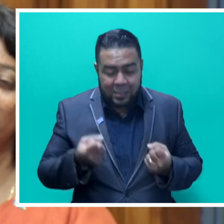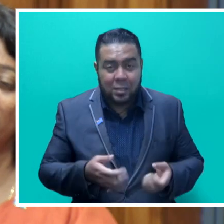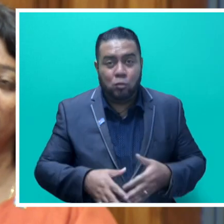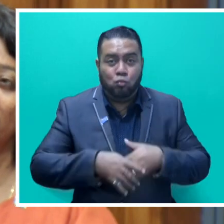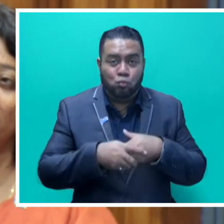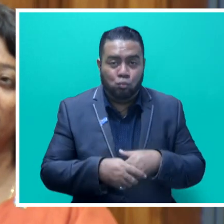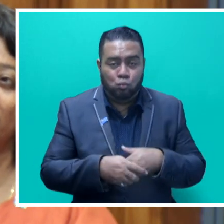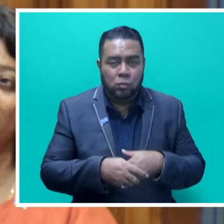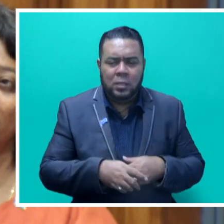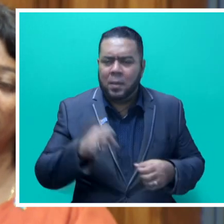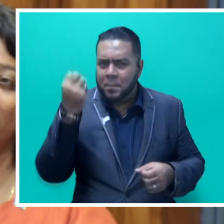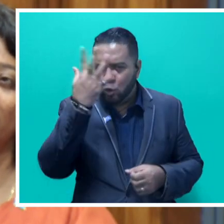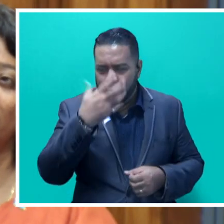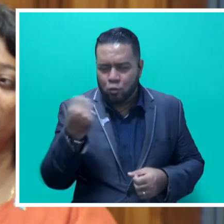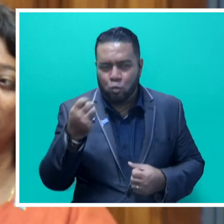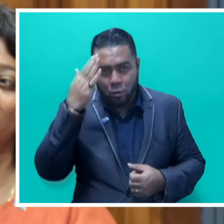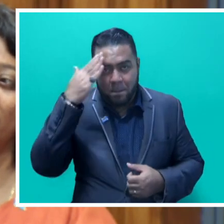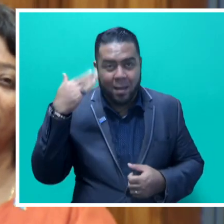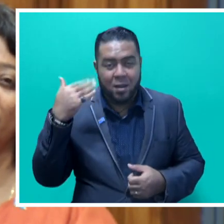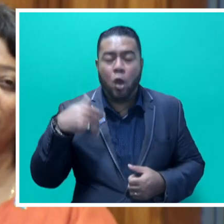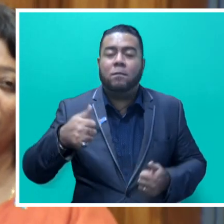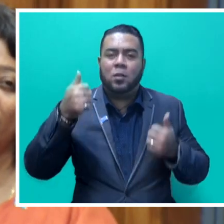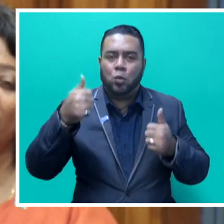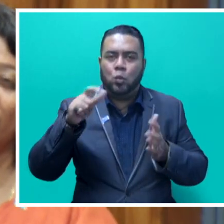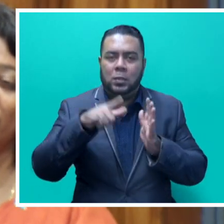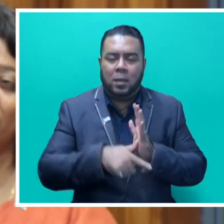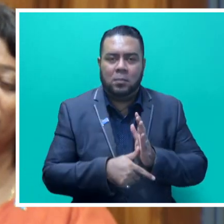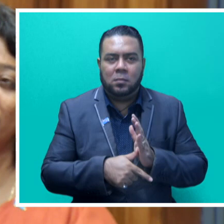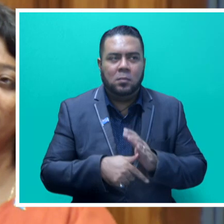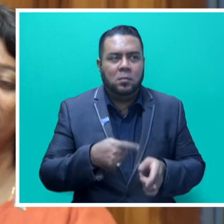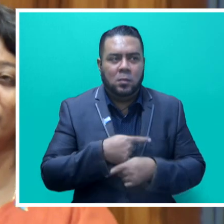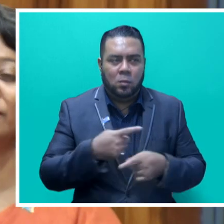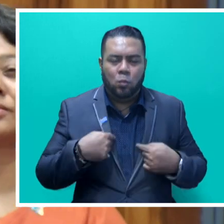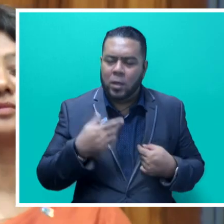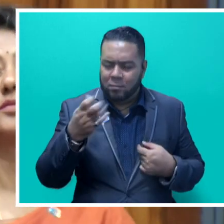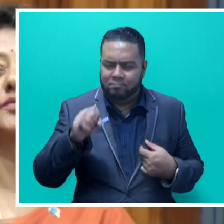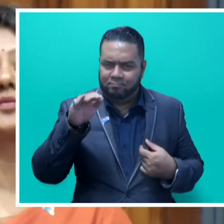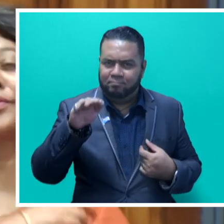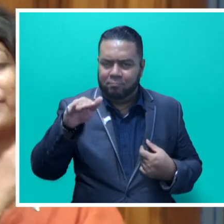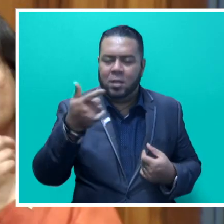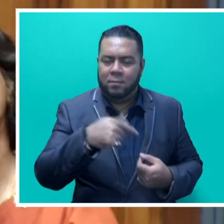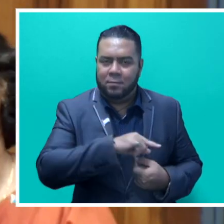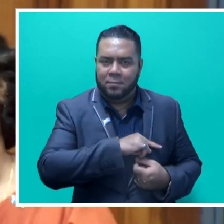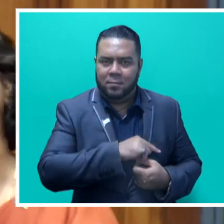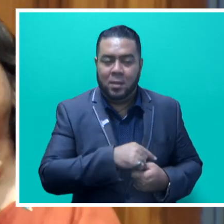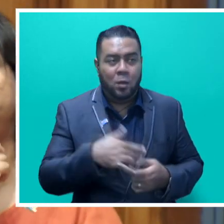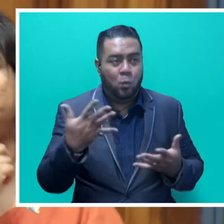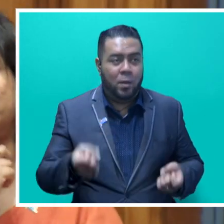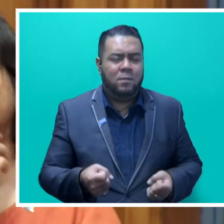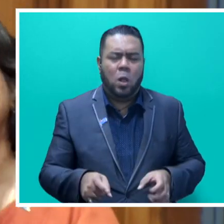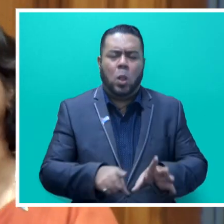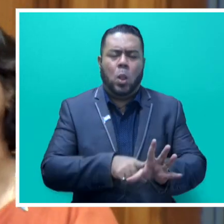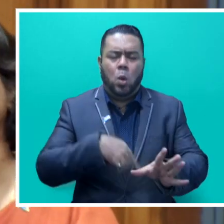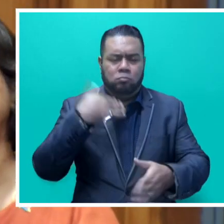greeting is a beautiful reminder of the good times we have ahead of us. We have had a long and